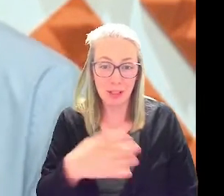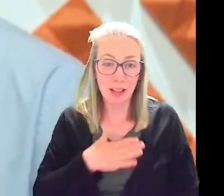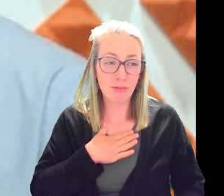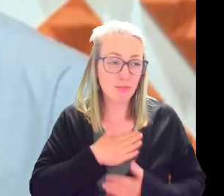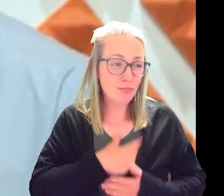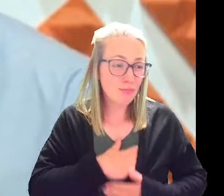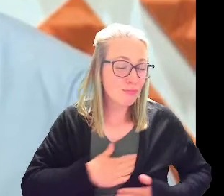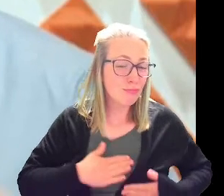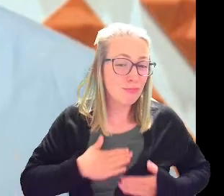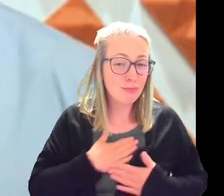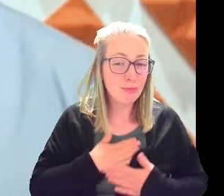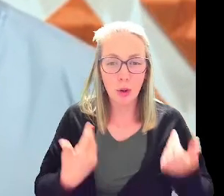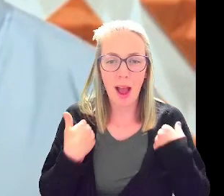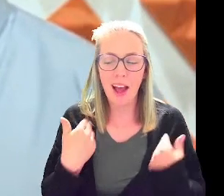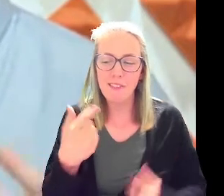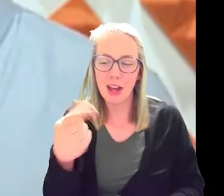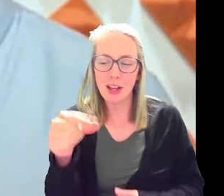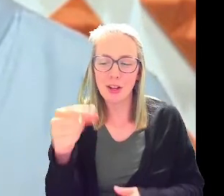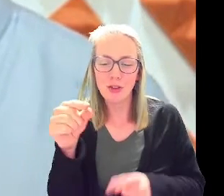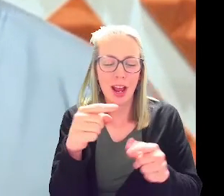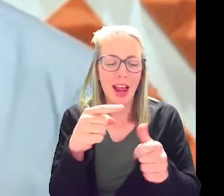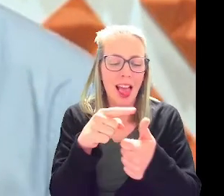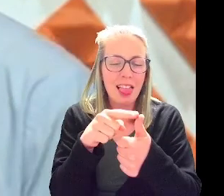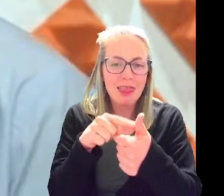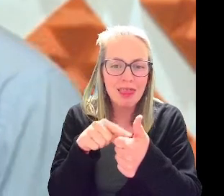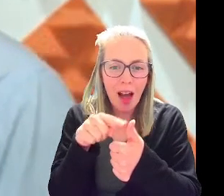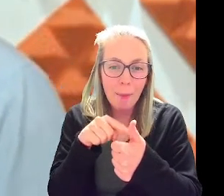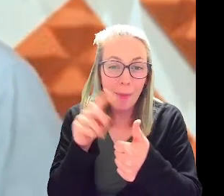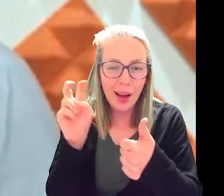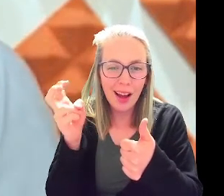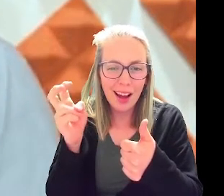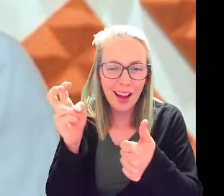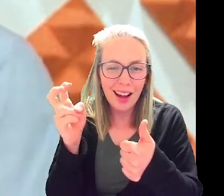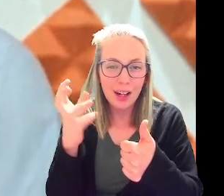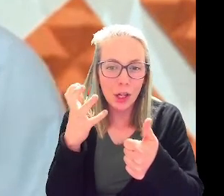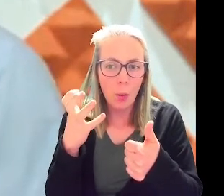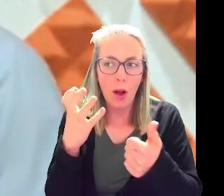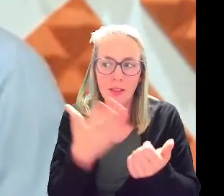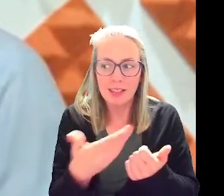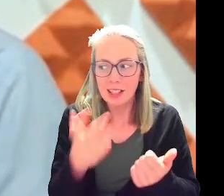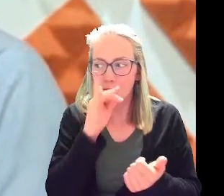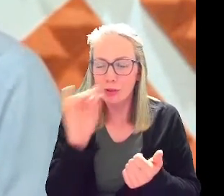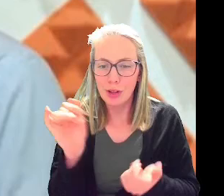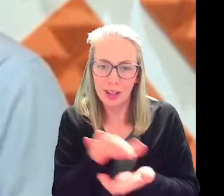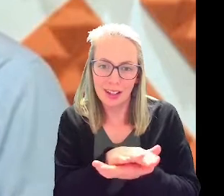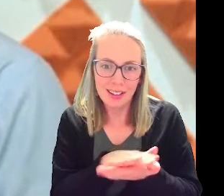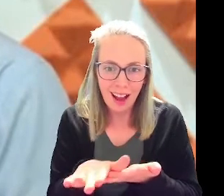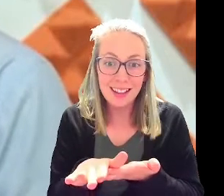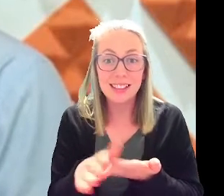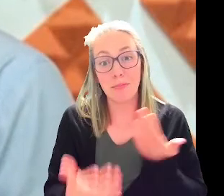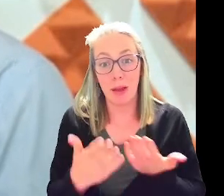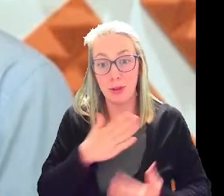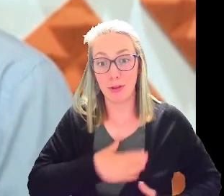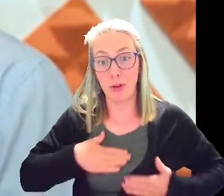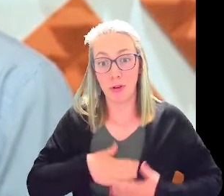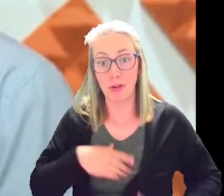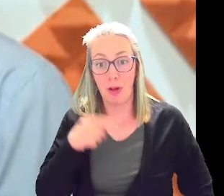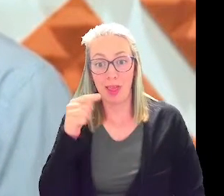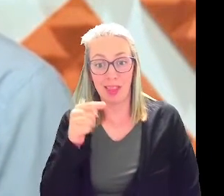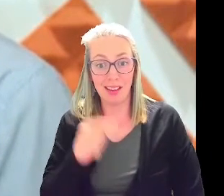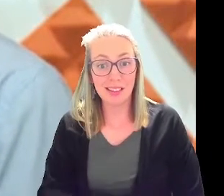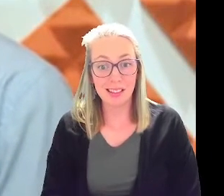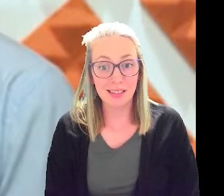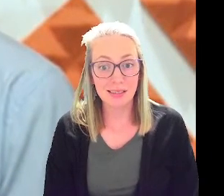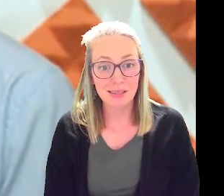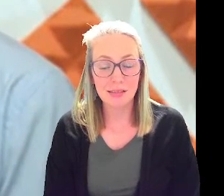and you like to work outside and make things look really nice and neat, then this might be something that is right up your alley. Just make